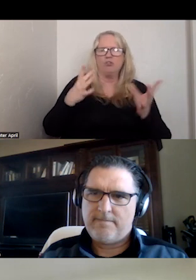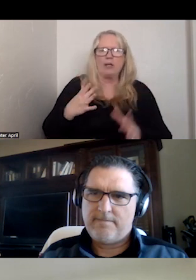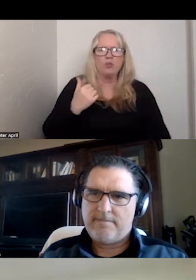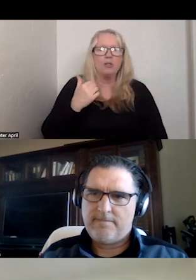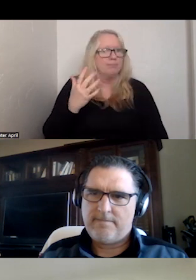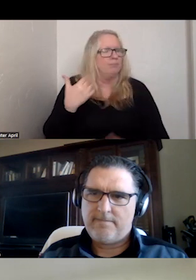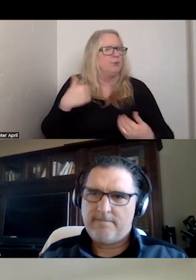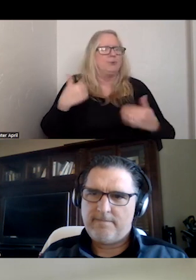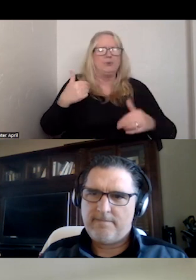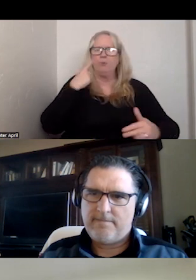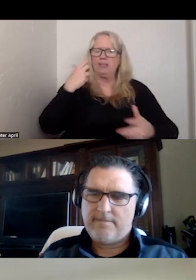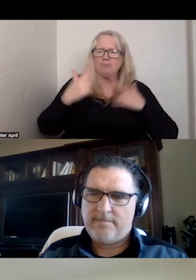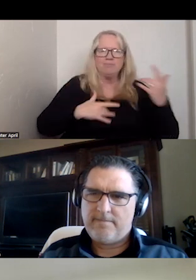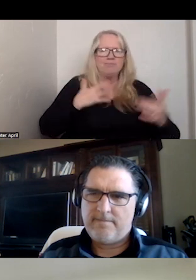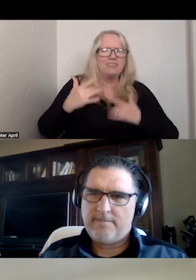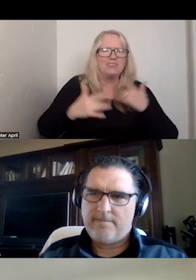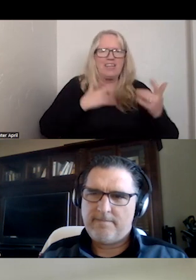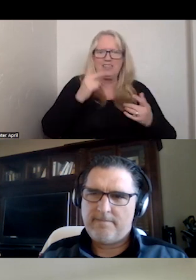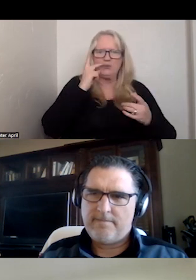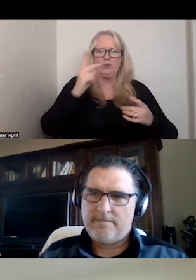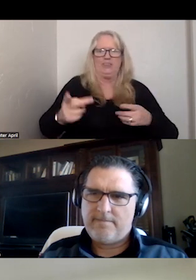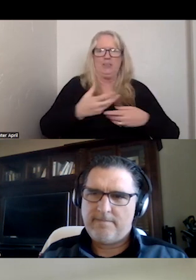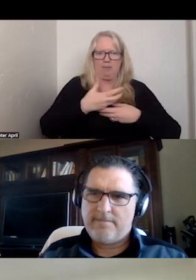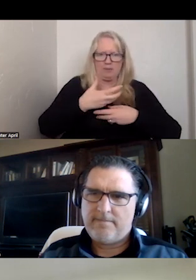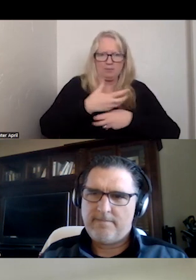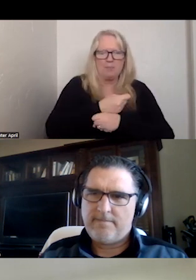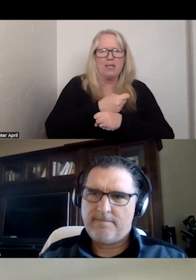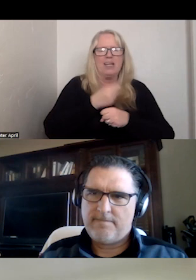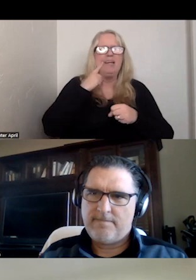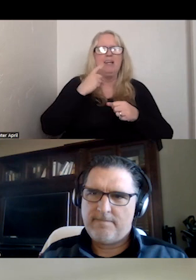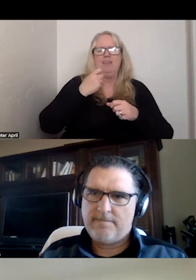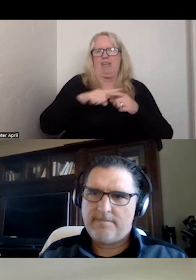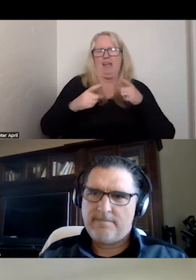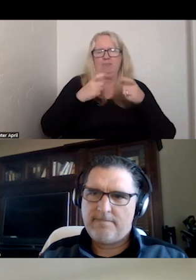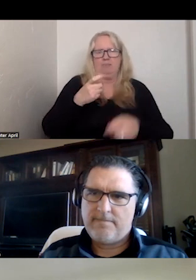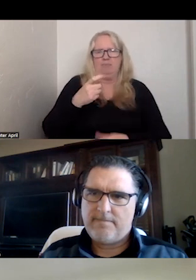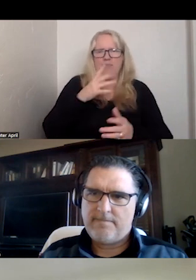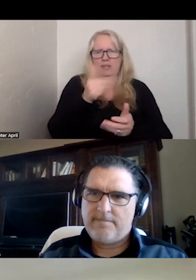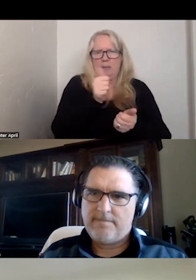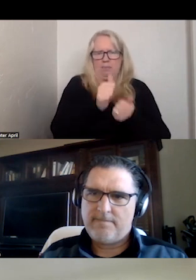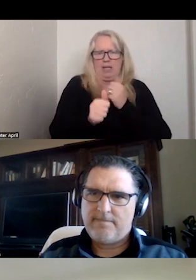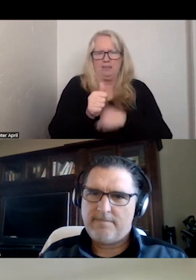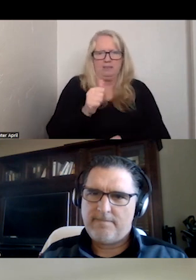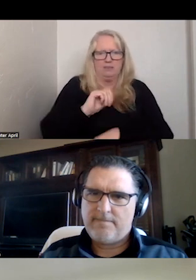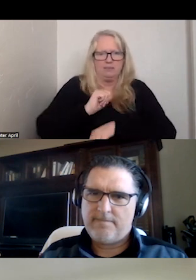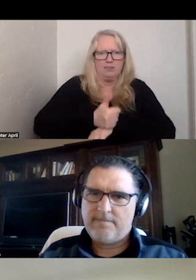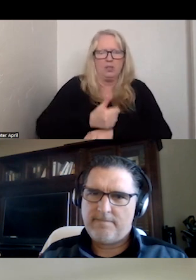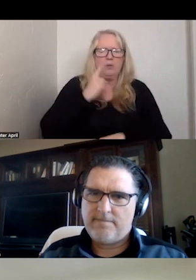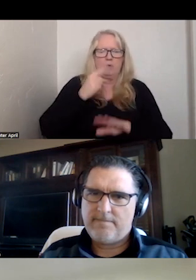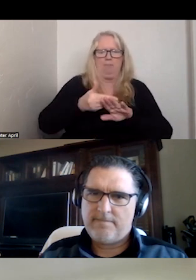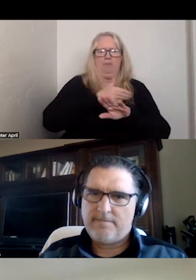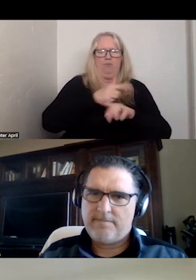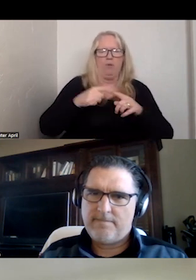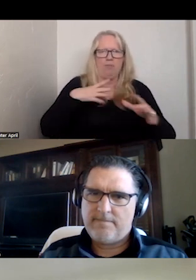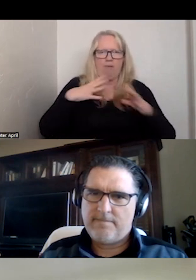very excited to see in the Consolidated Appropriations Act of 2023 that passed or was enacted right before the